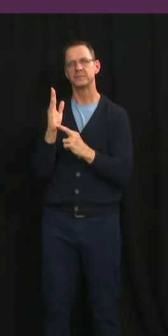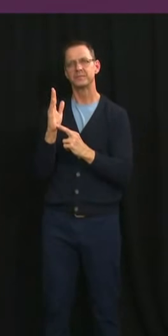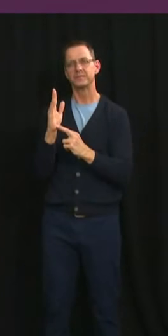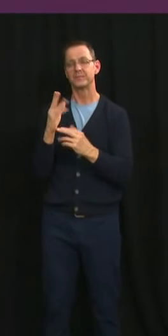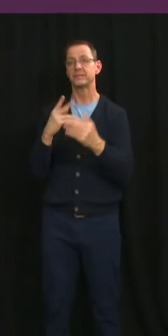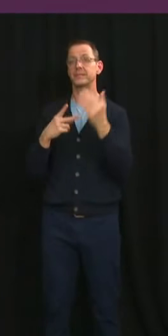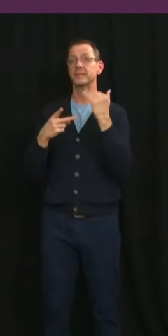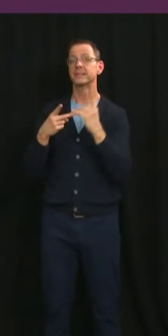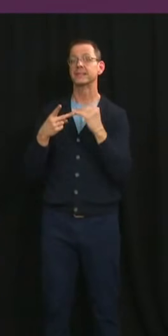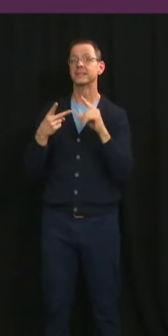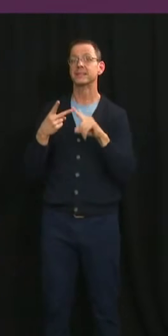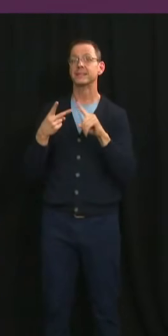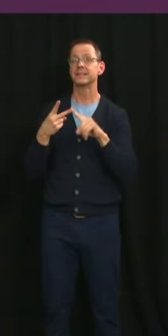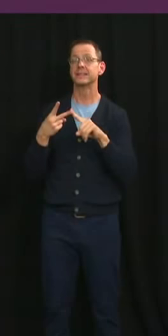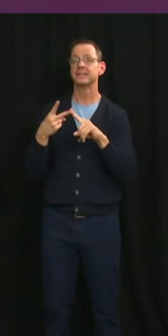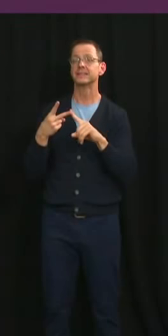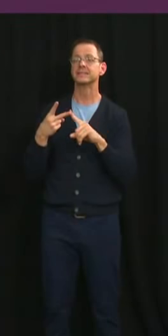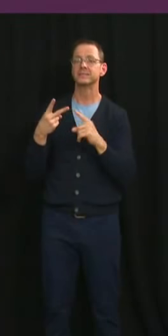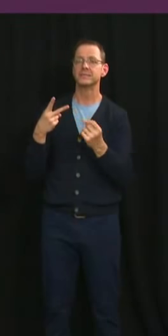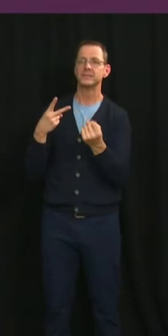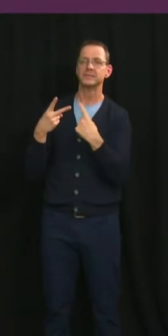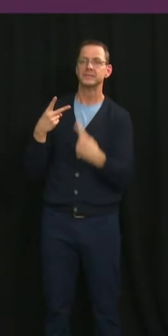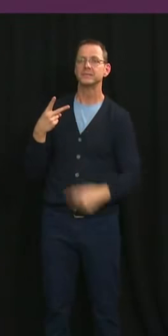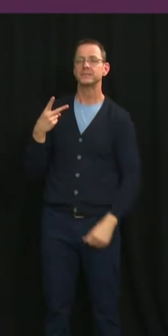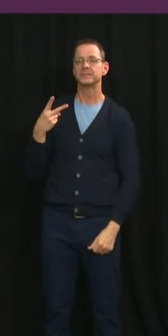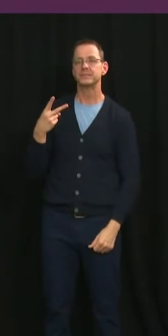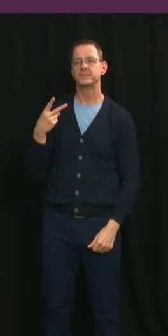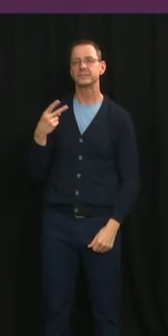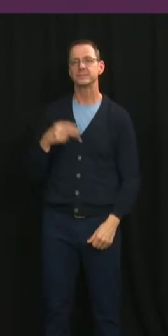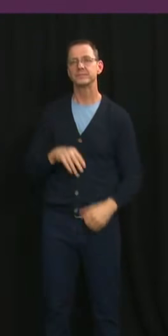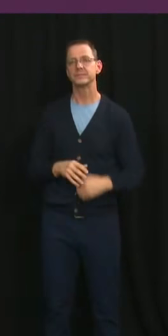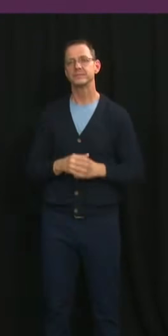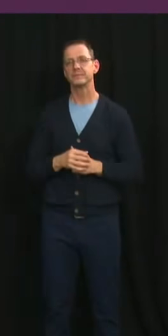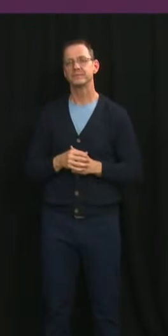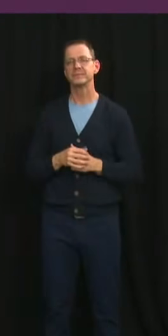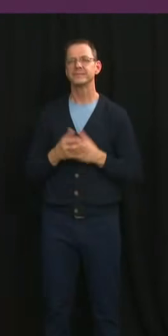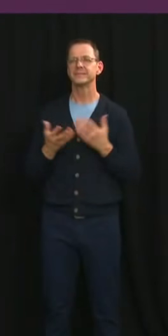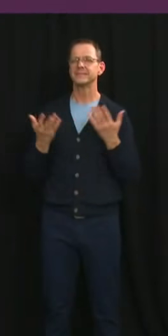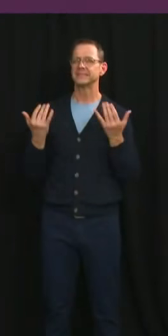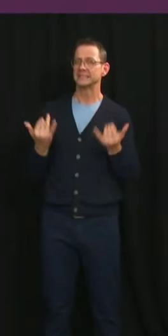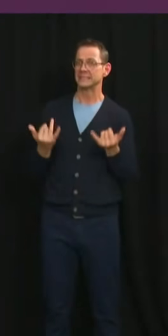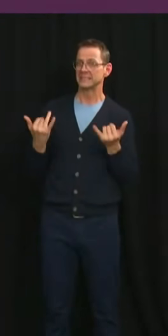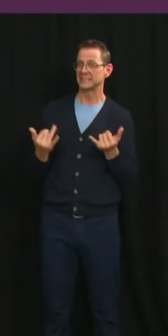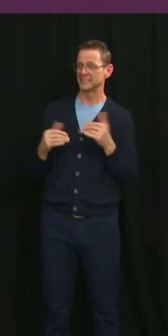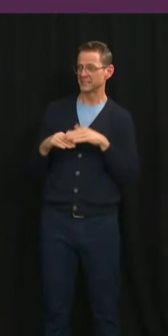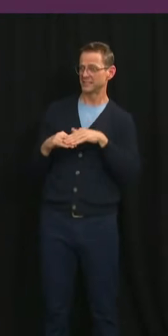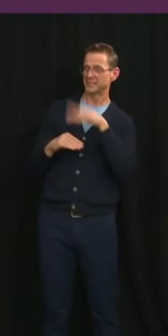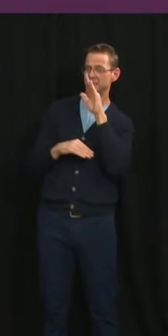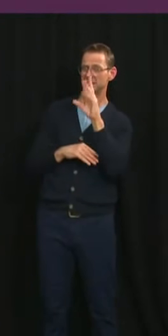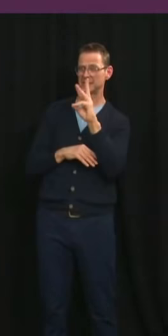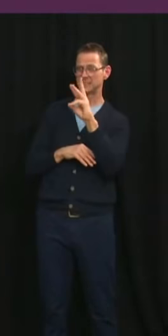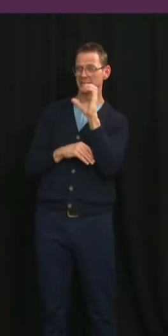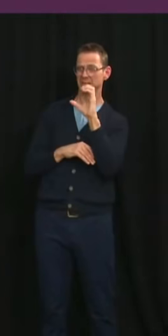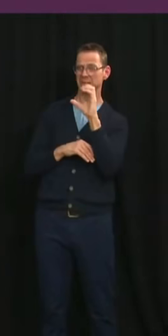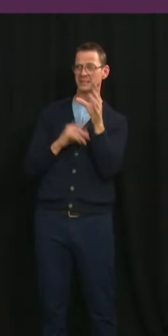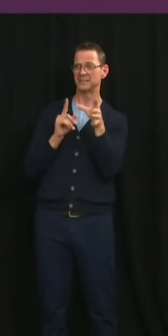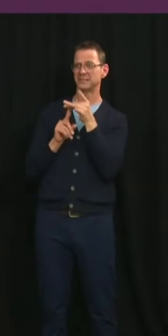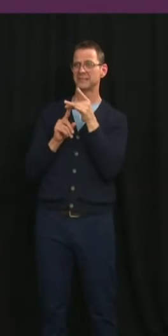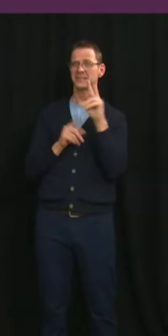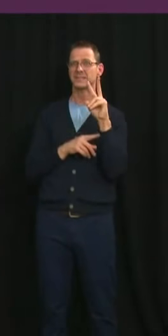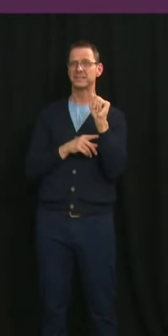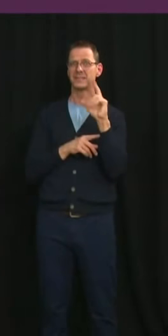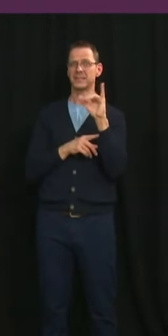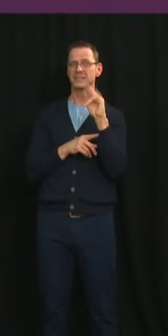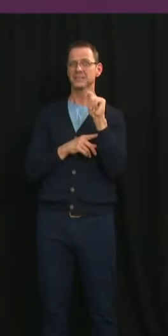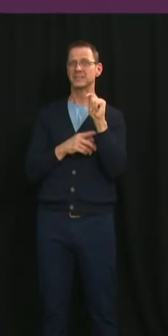was over 600-something. Are you expecting the variant to become the dominant strain this week? Well, that's, I think,